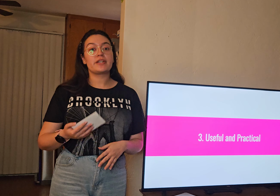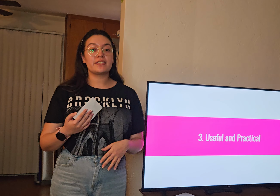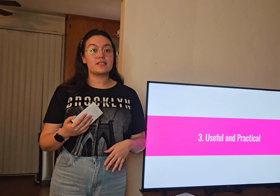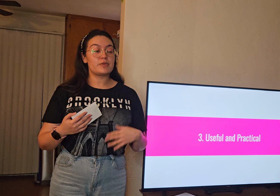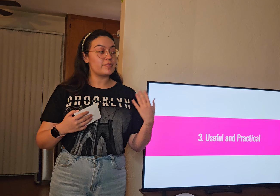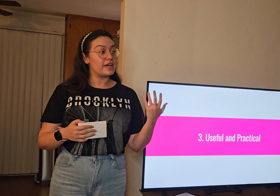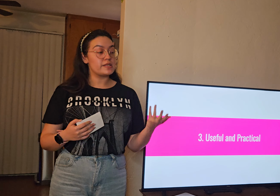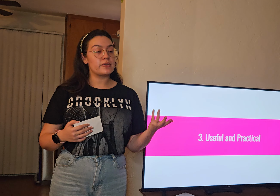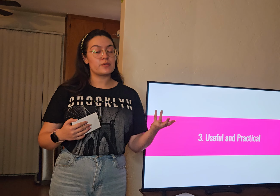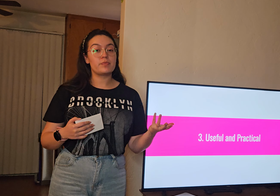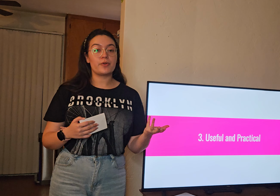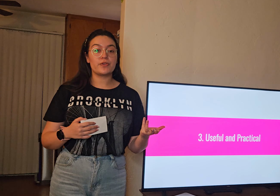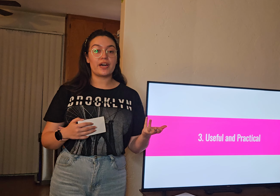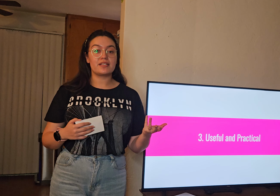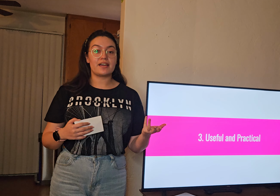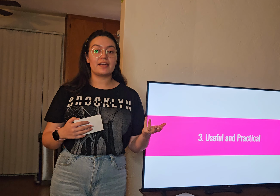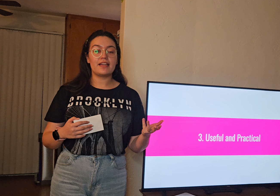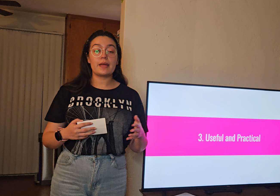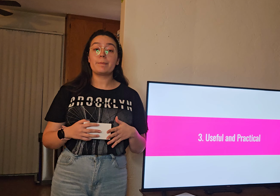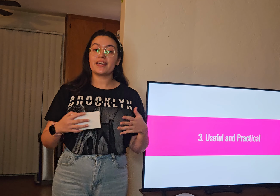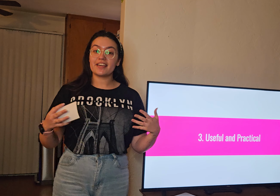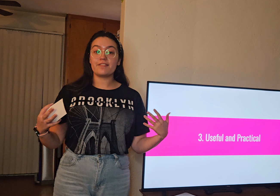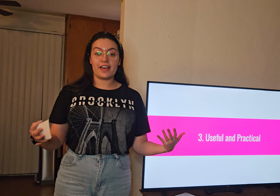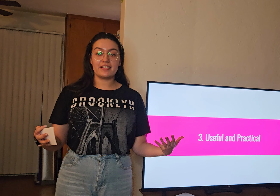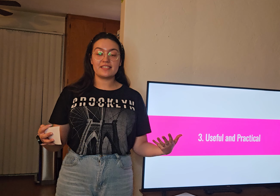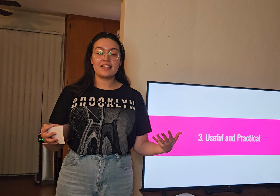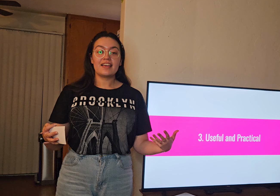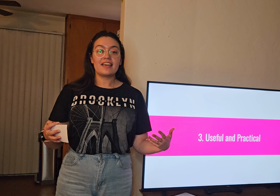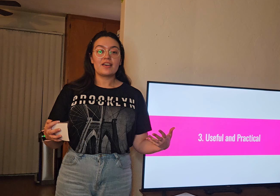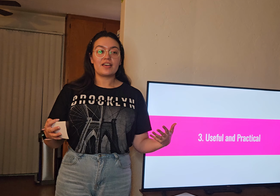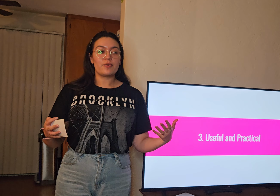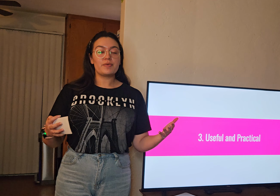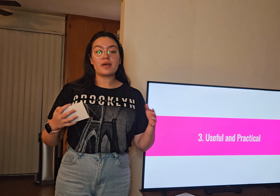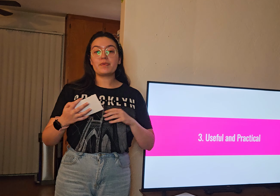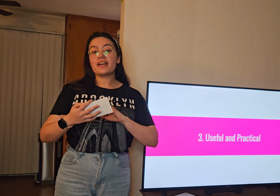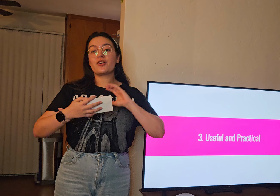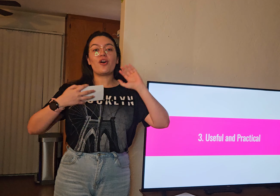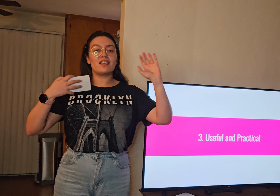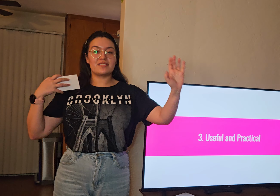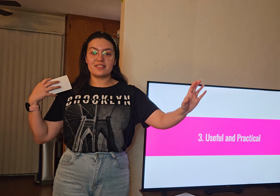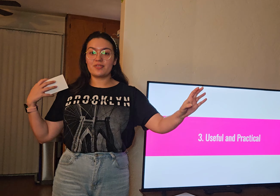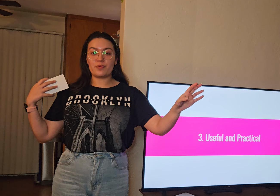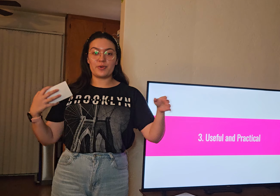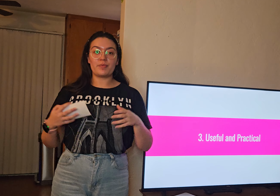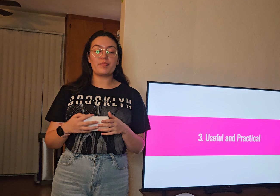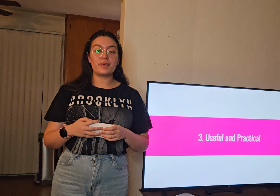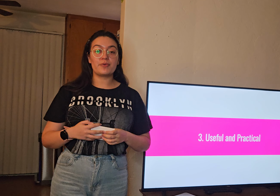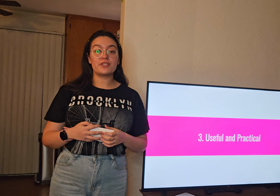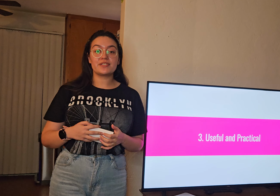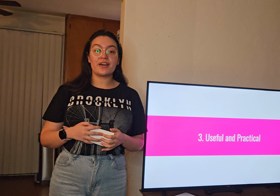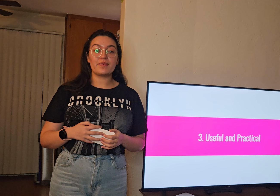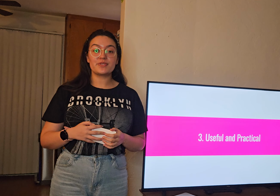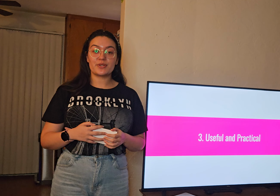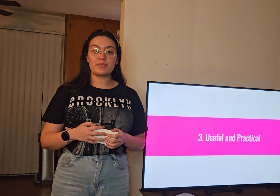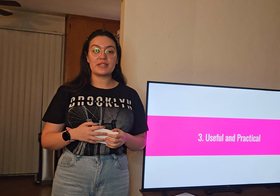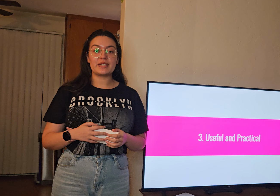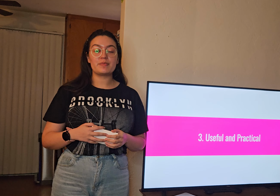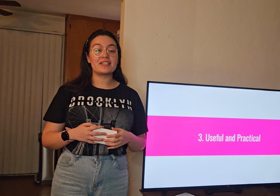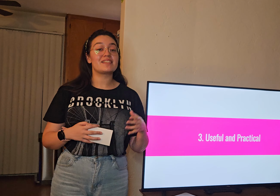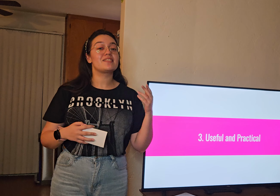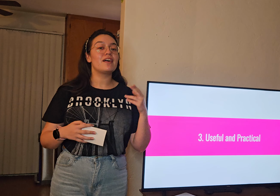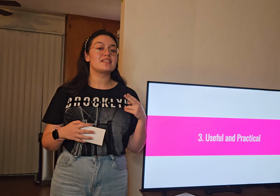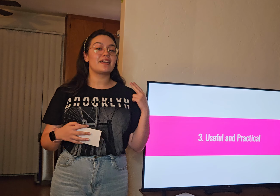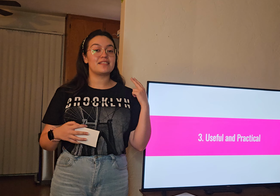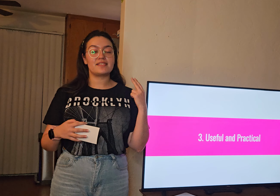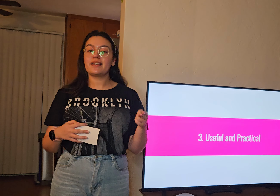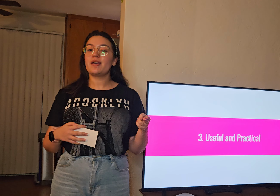we experience, me and my husband, as we both know how to sign, in big events, we might be across the room, but we're still able to communicate